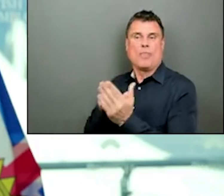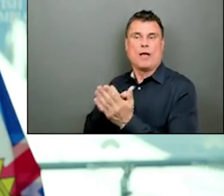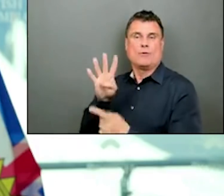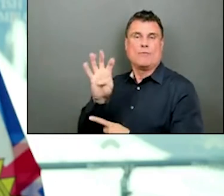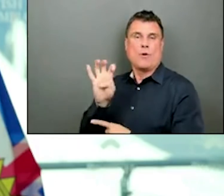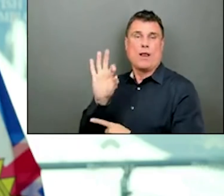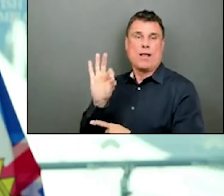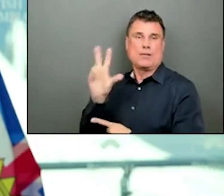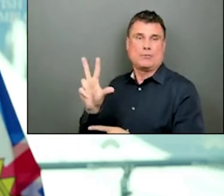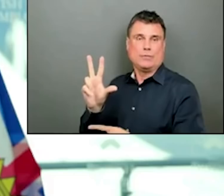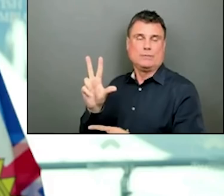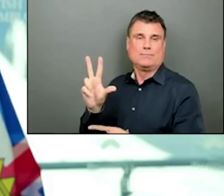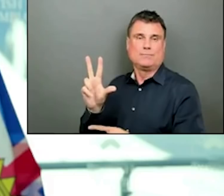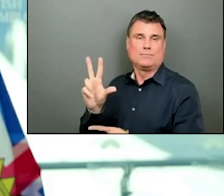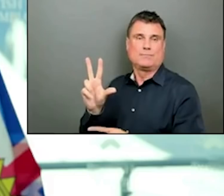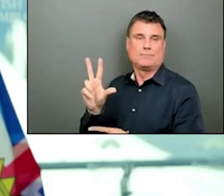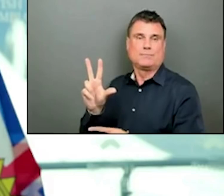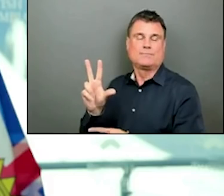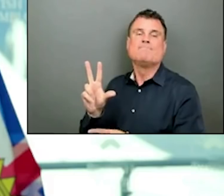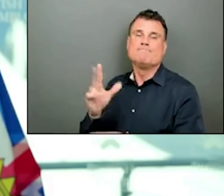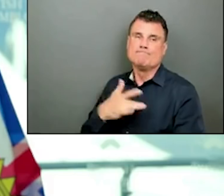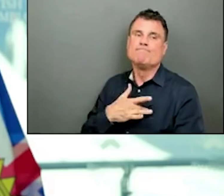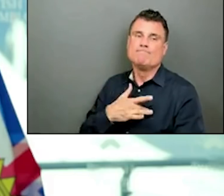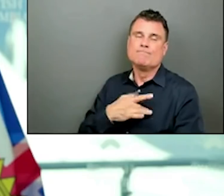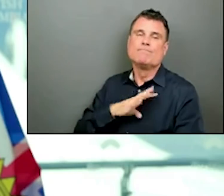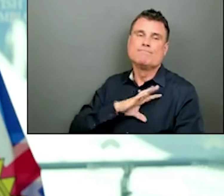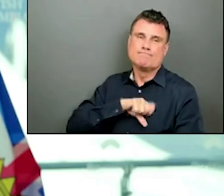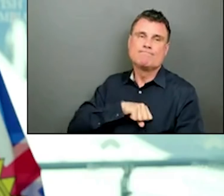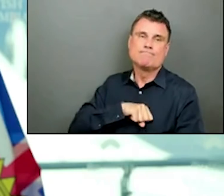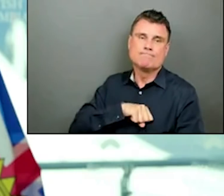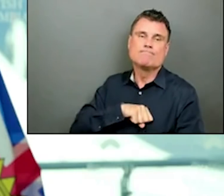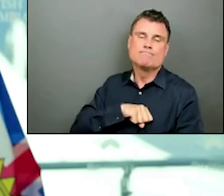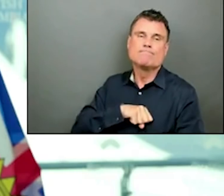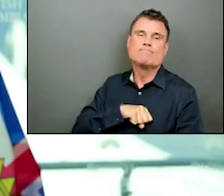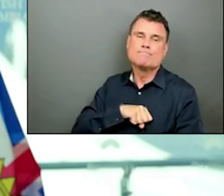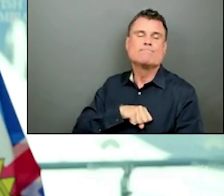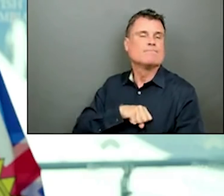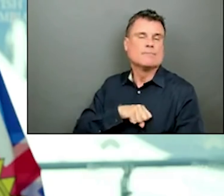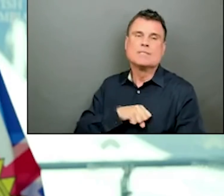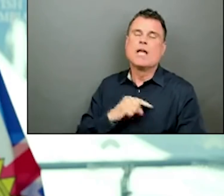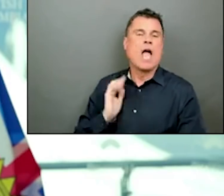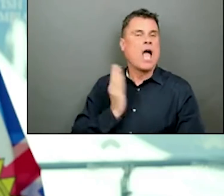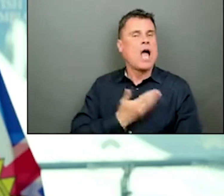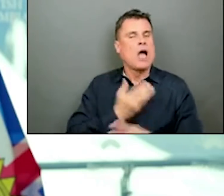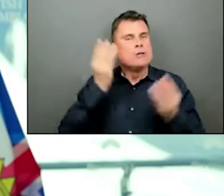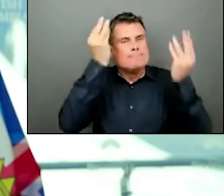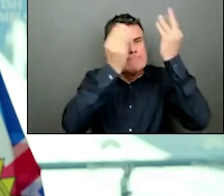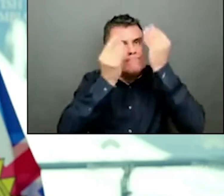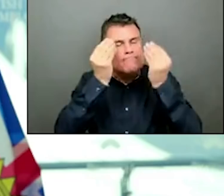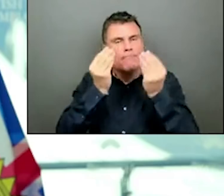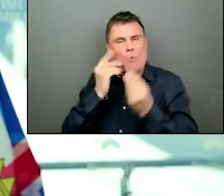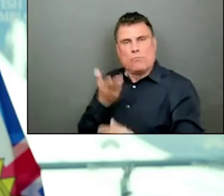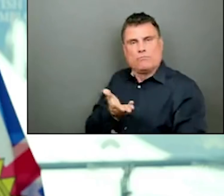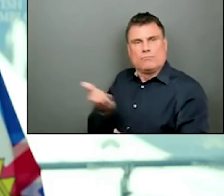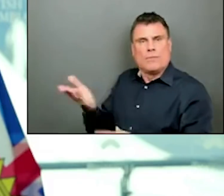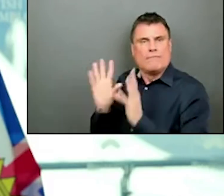1,493. And our condolences continue, and our thoughts go to the people who have lost loved